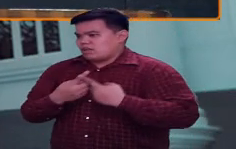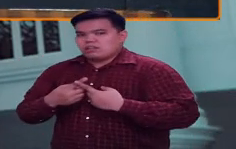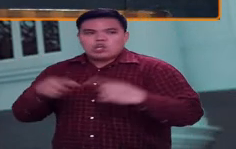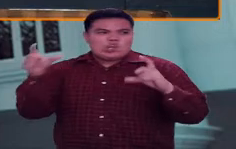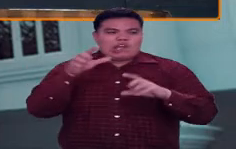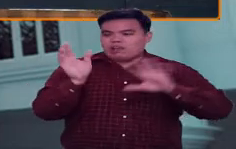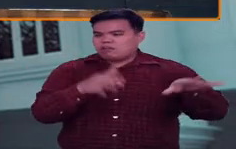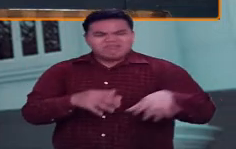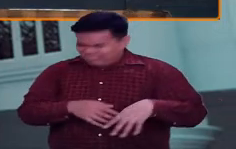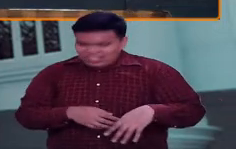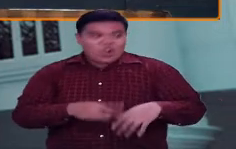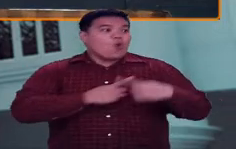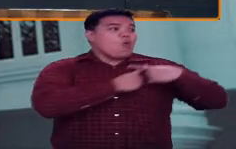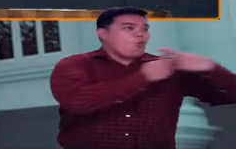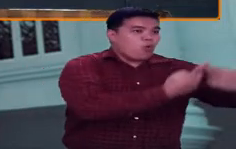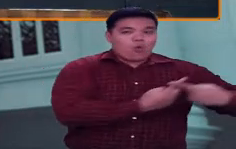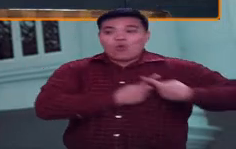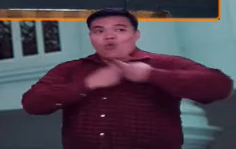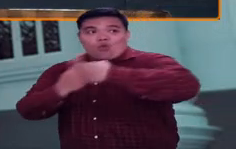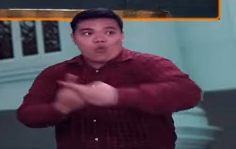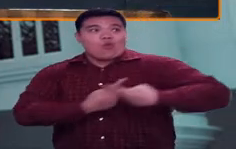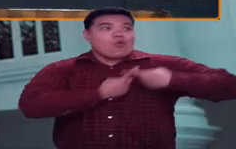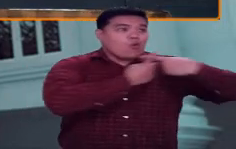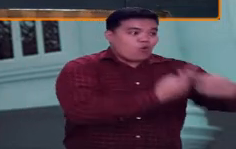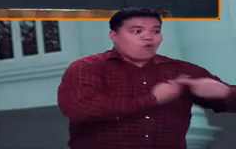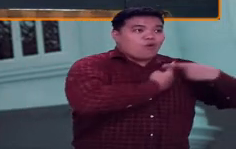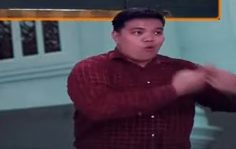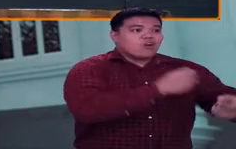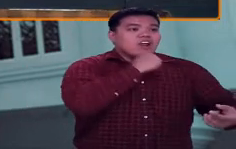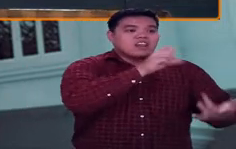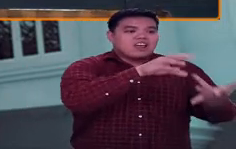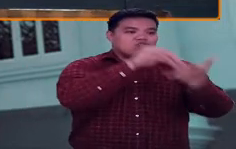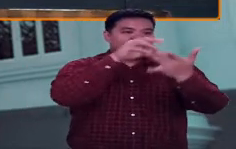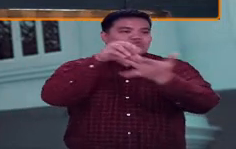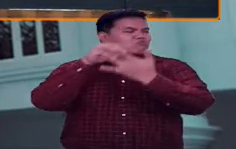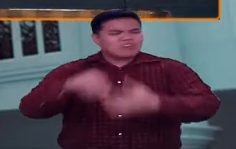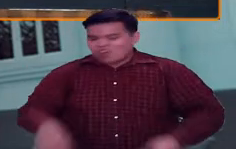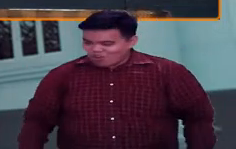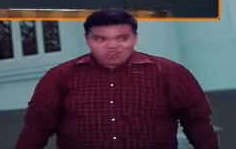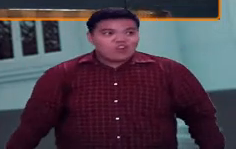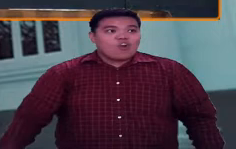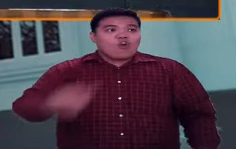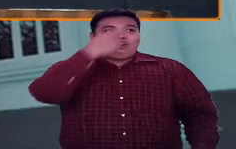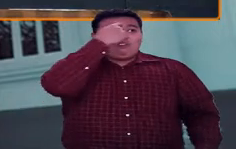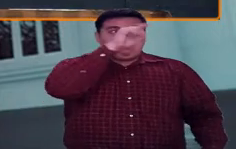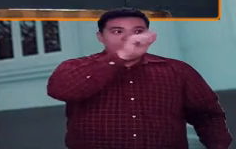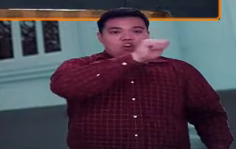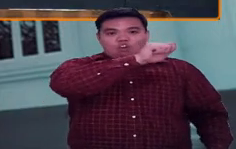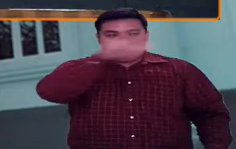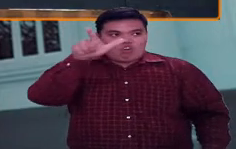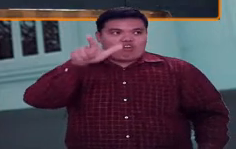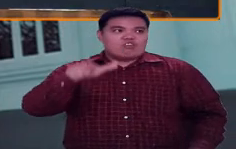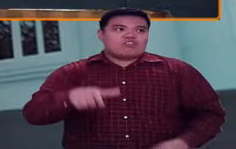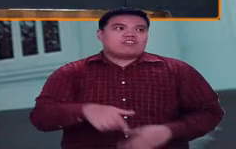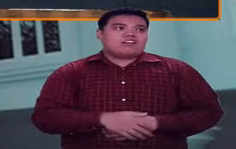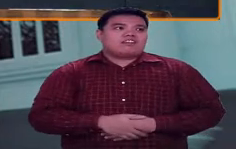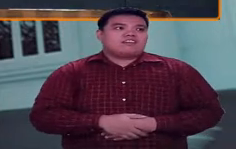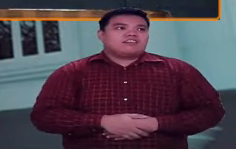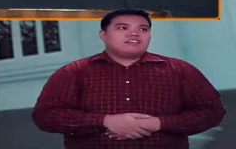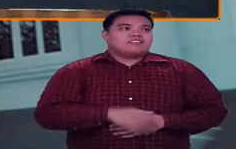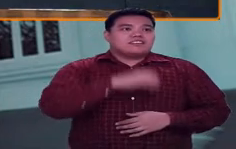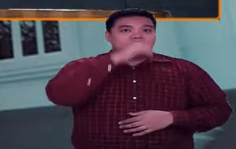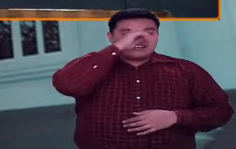this biblical concept, it was the Apostle Paul. In reading the New Testament, I believe it's